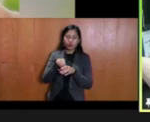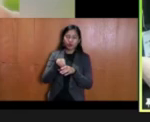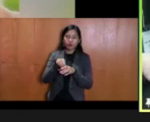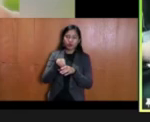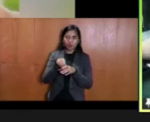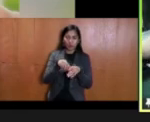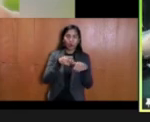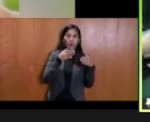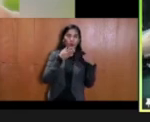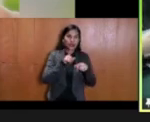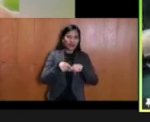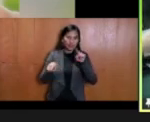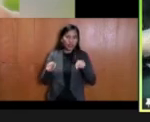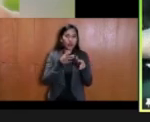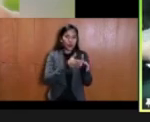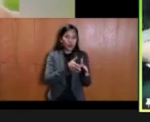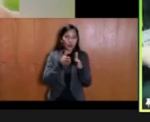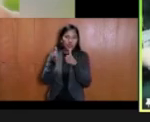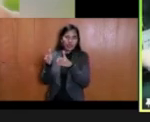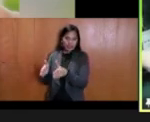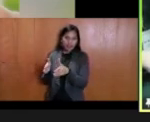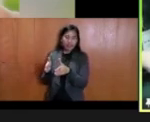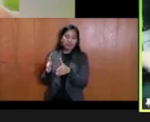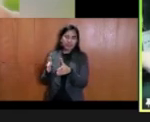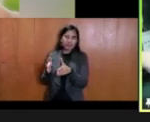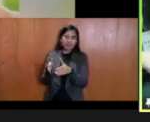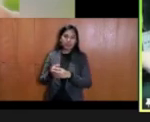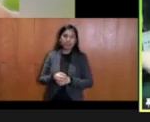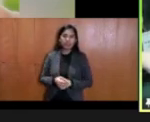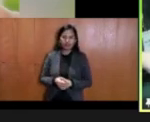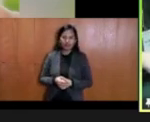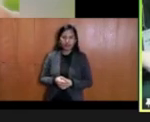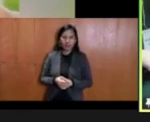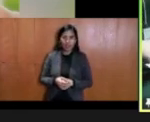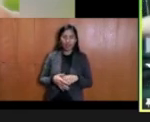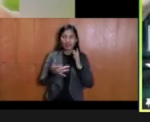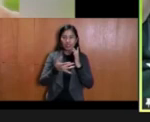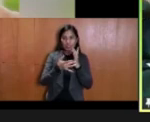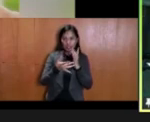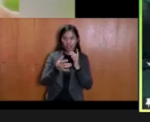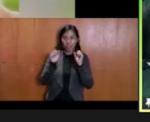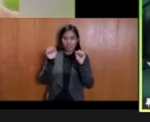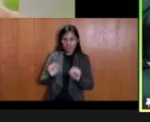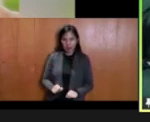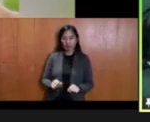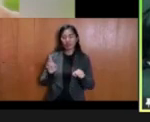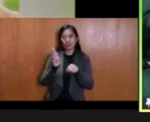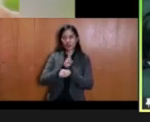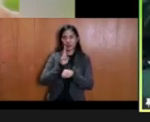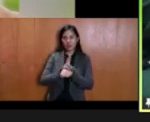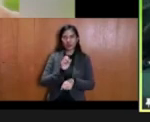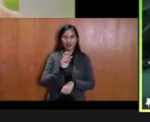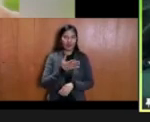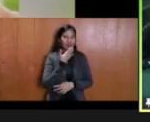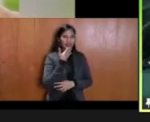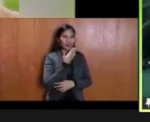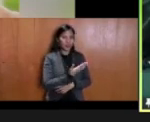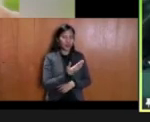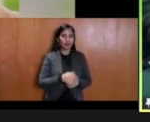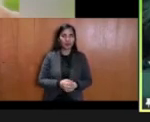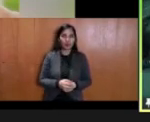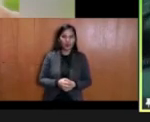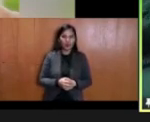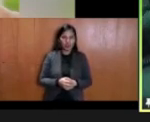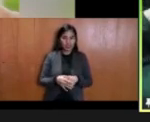ways in which that this twin transition can be actually realized. All right, thank you for ending on the partnerships note,